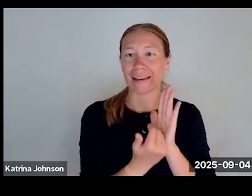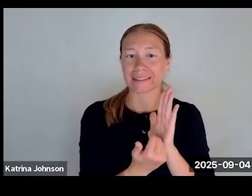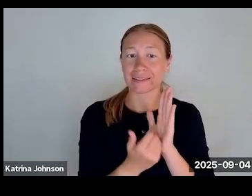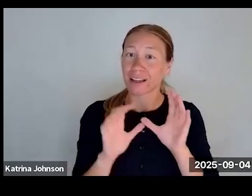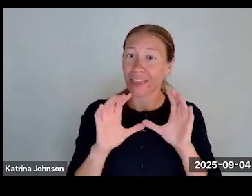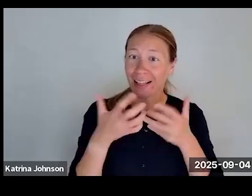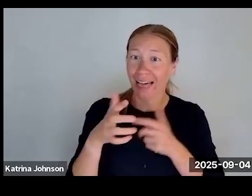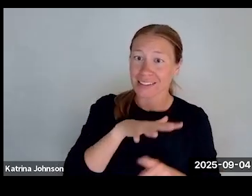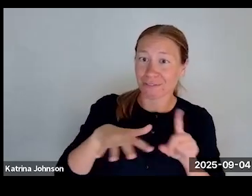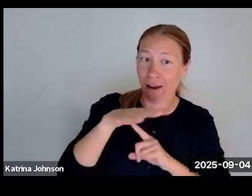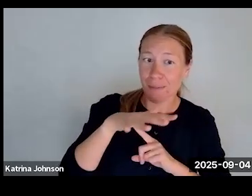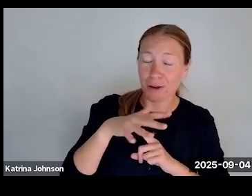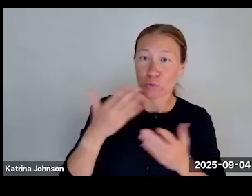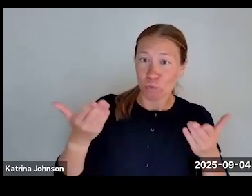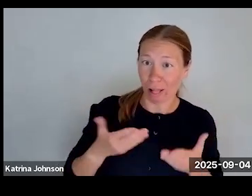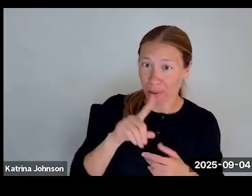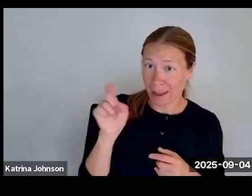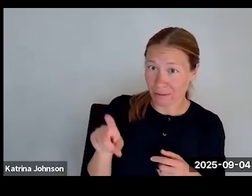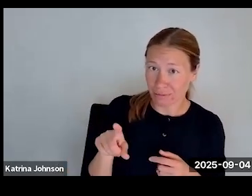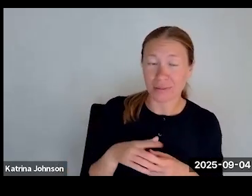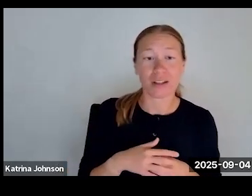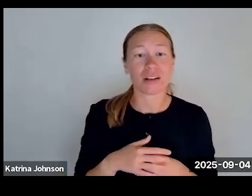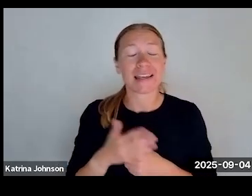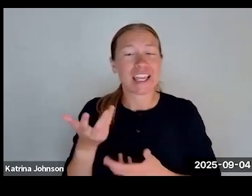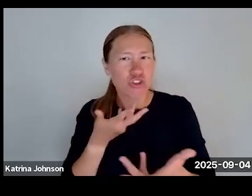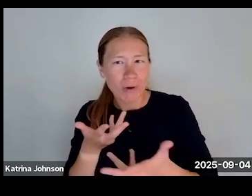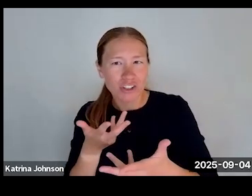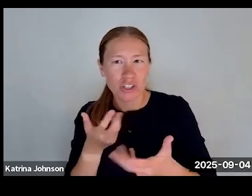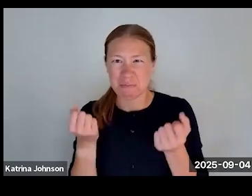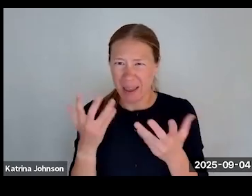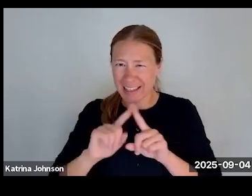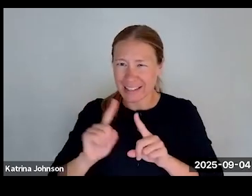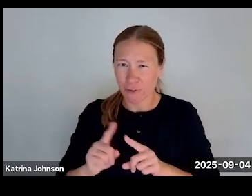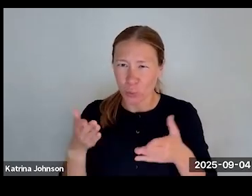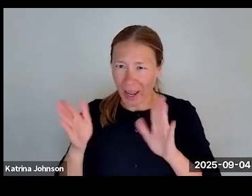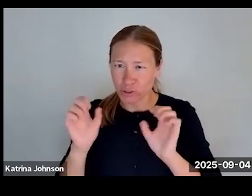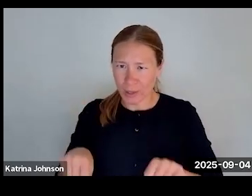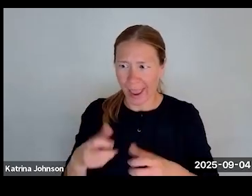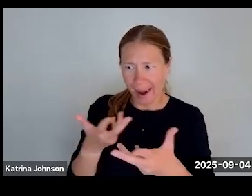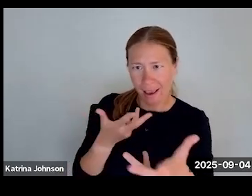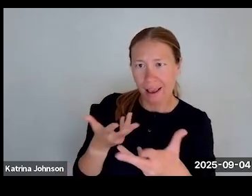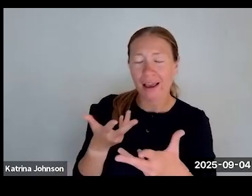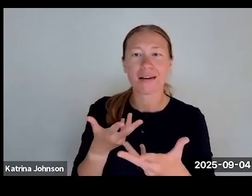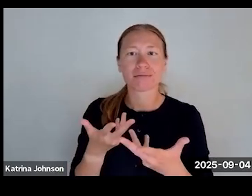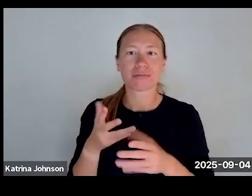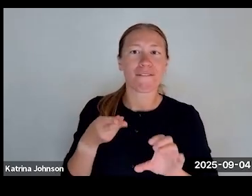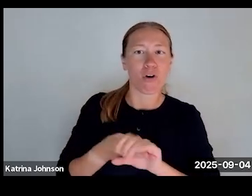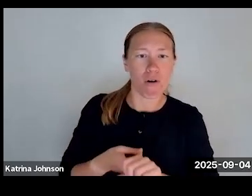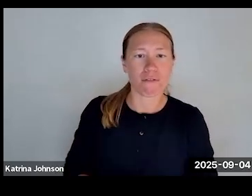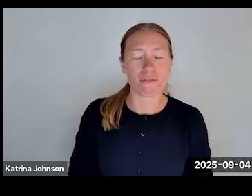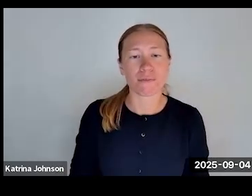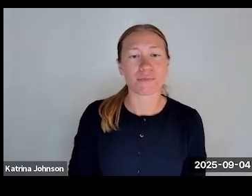welcoming? Consider interaction. Are there multiple ways to interact? Next, consider physical environment